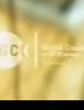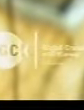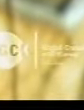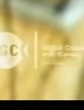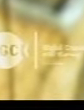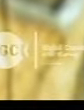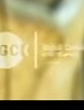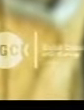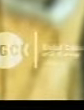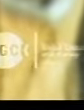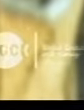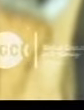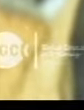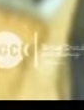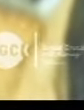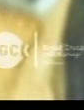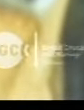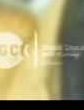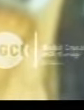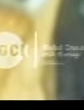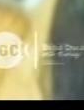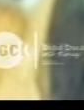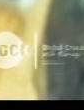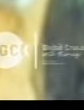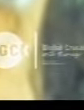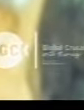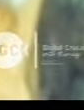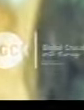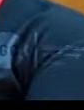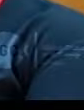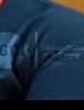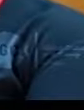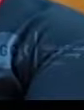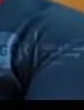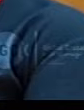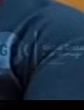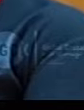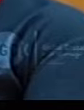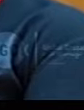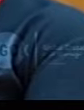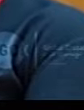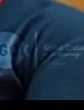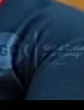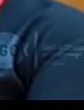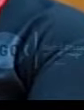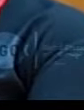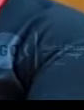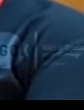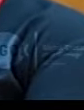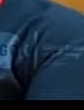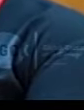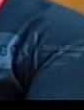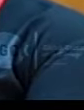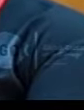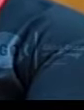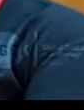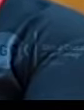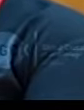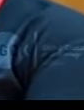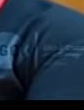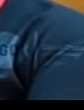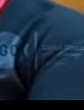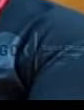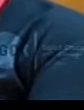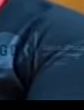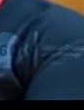ministration, he now said, anyone that has a problem, we should lay our hand in where our